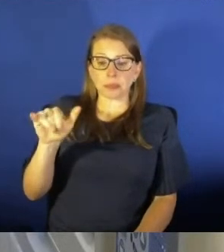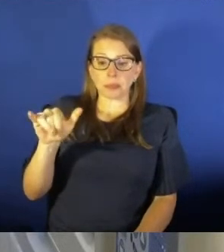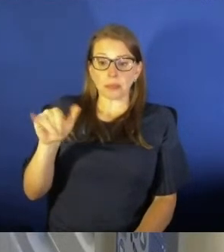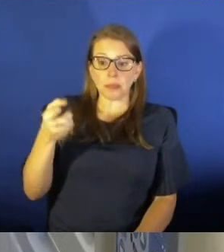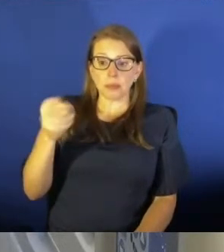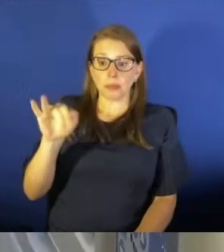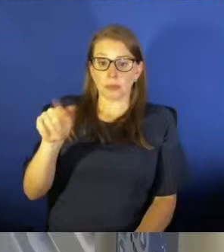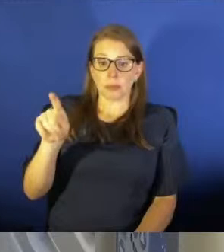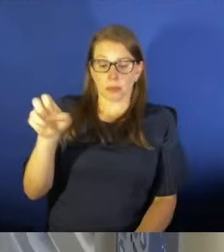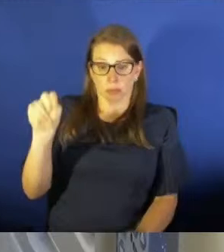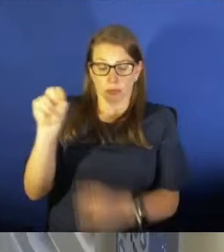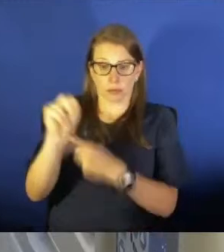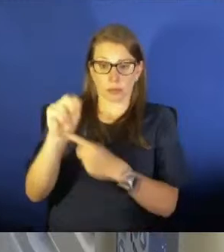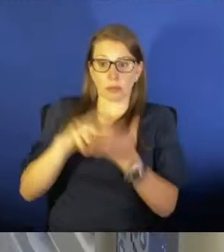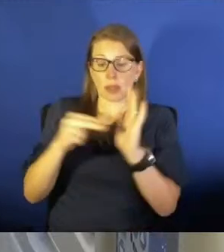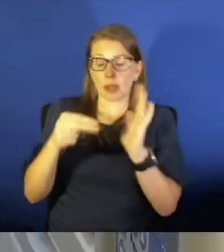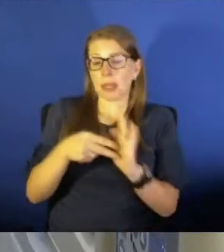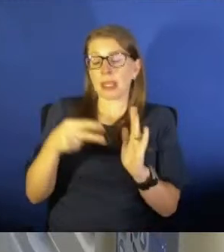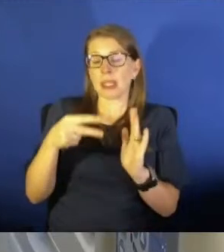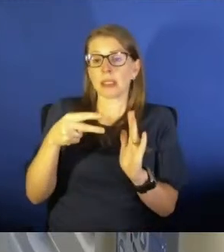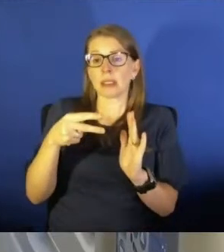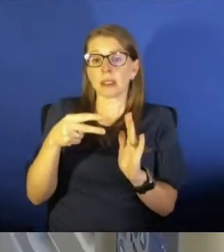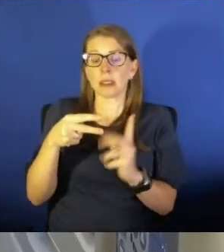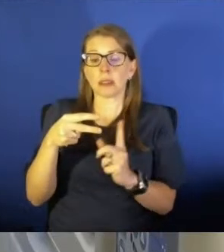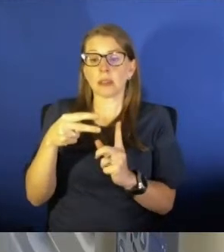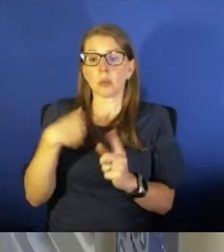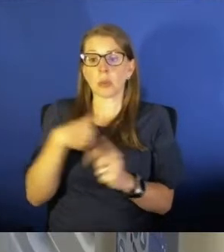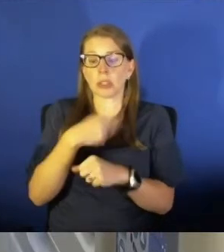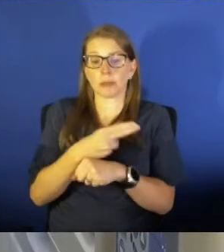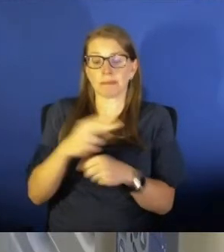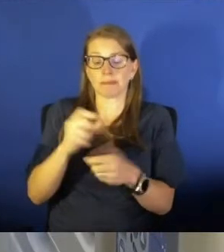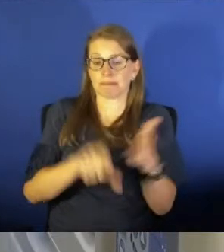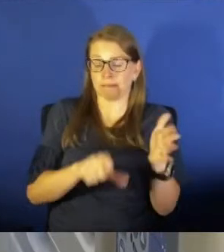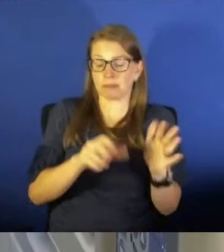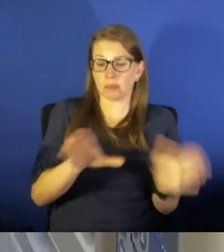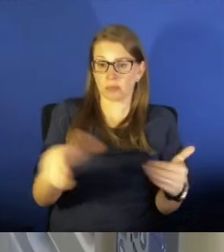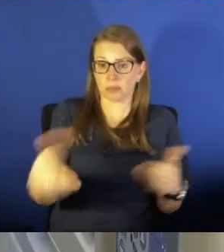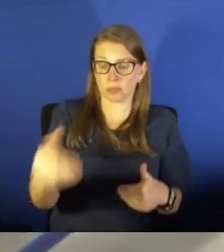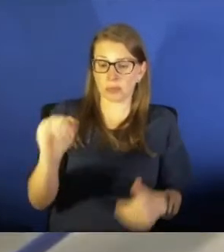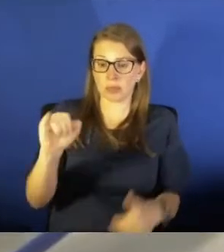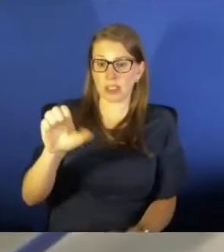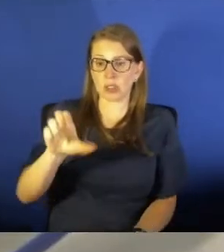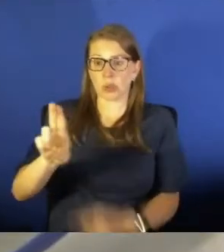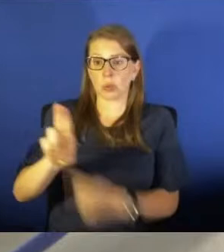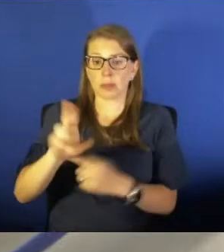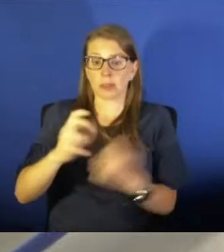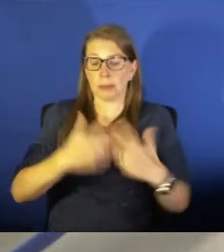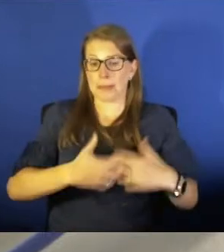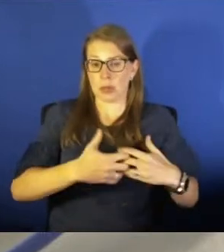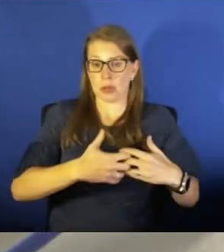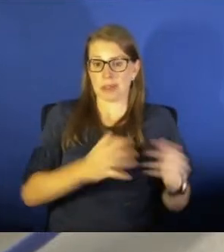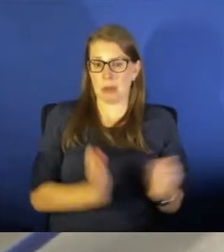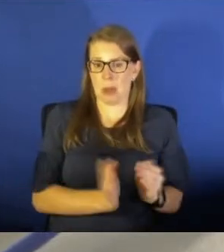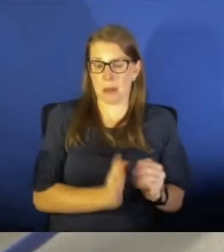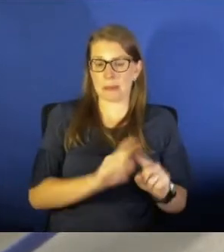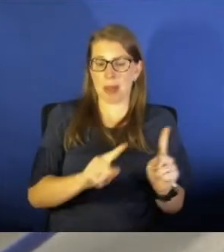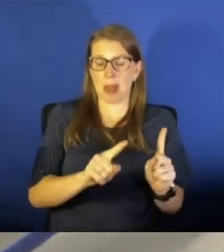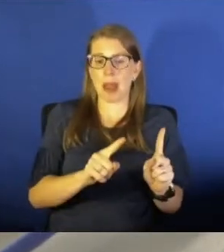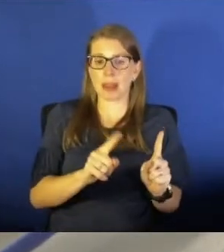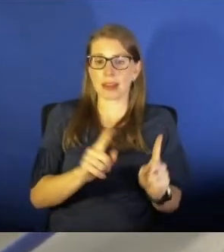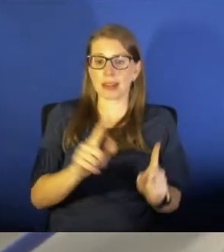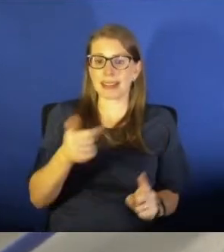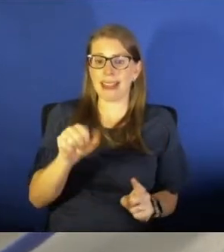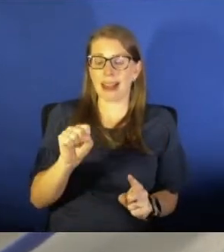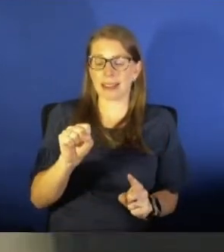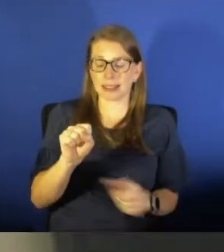room in order to do heart and lung surgery to the bedside in the ICU. So it's a smaller unit, but it facilitates gas exchange.